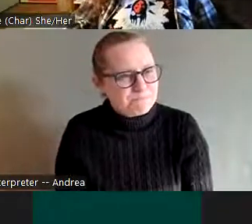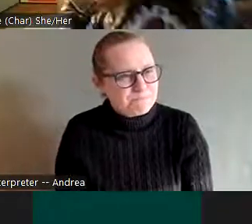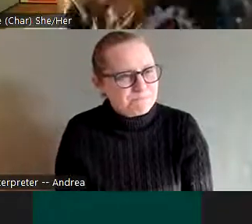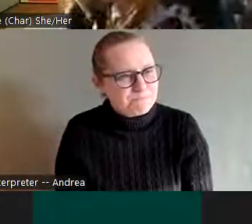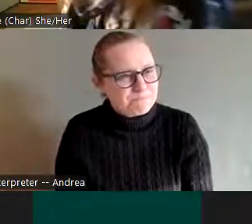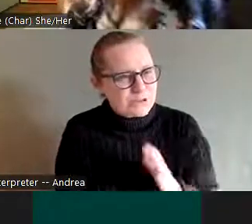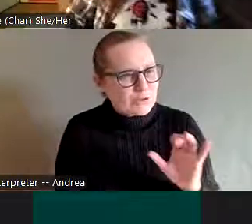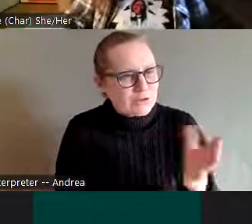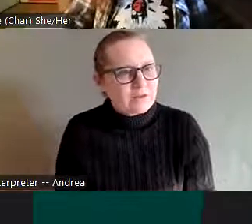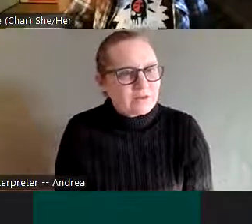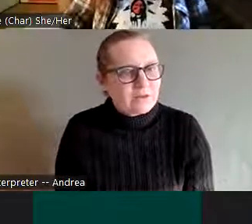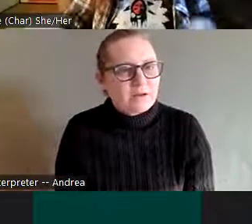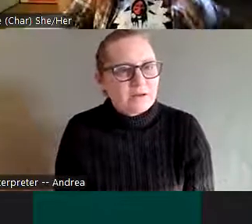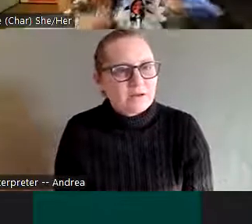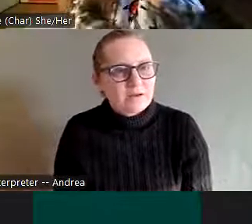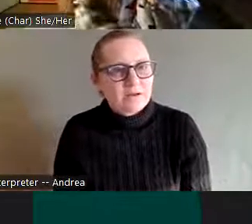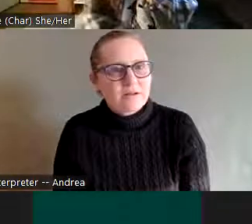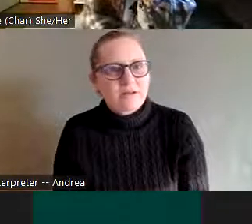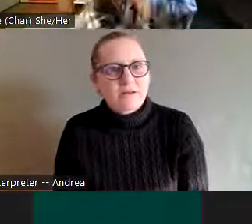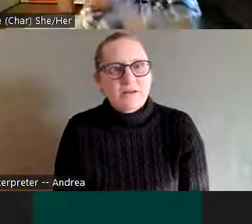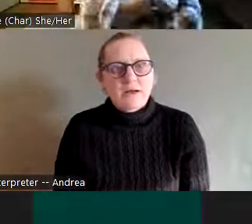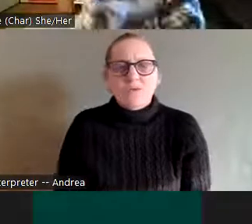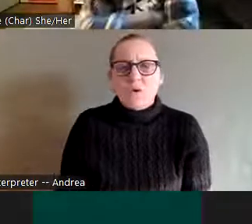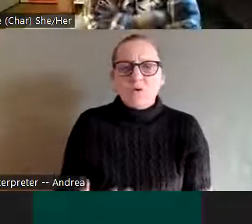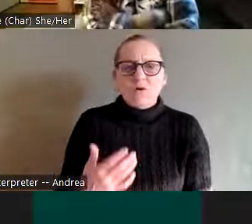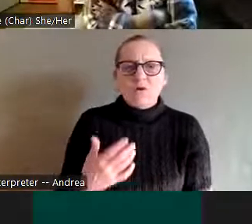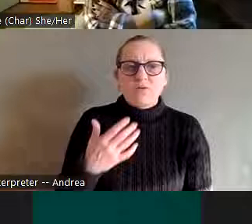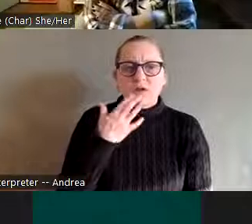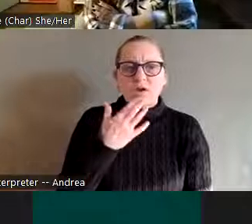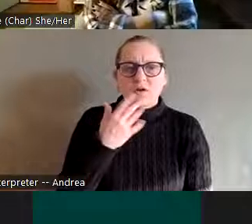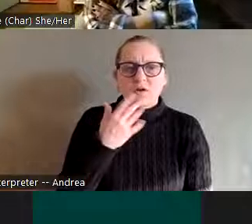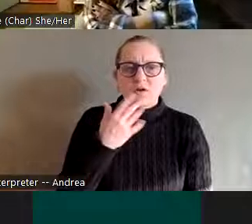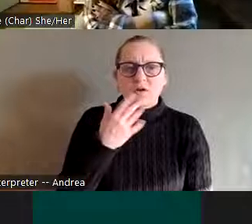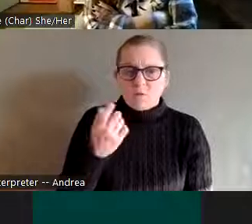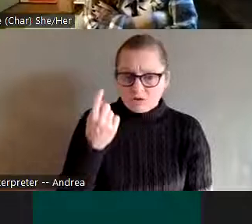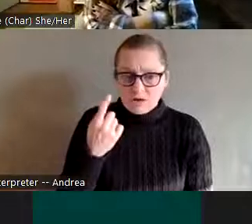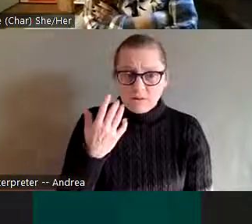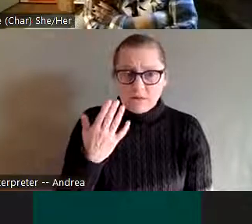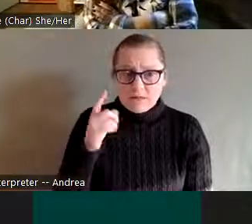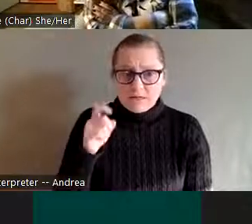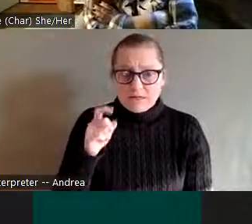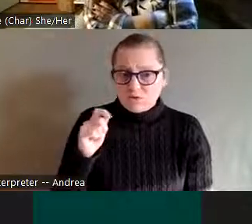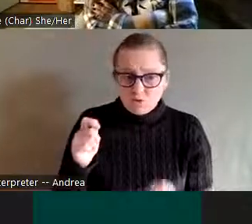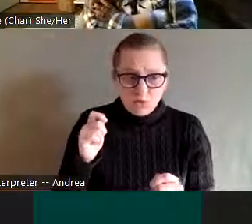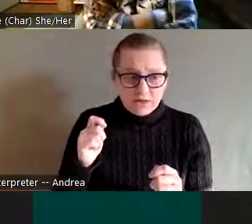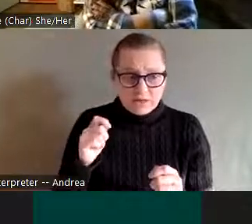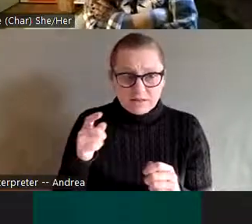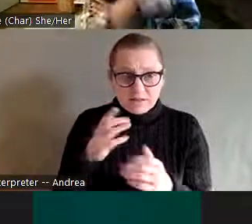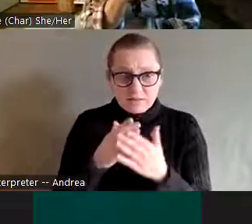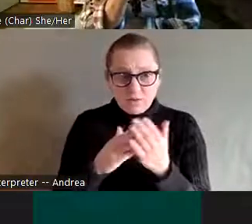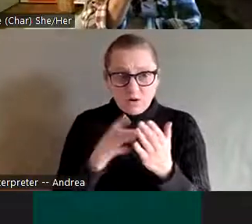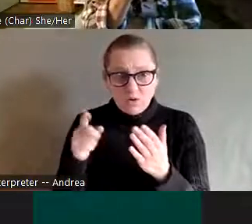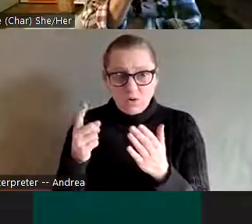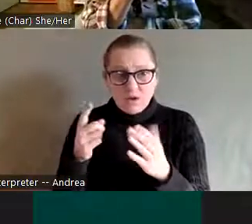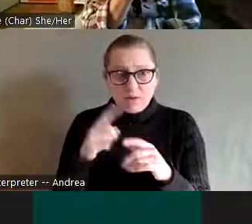Thank you. My understanding, and maybe this just needs a tweak in this part, but if you look